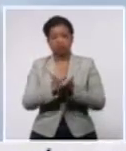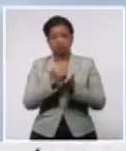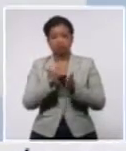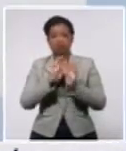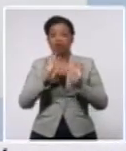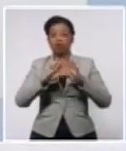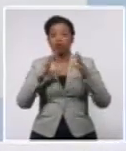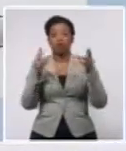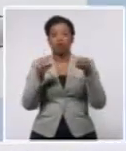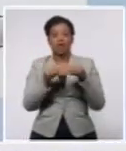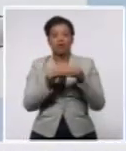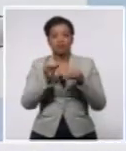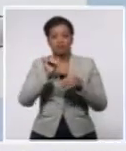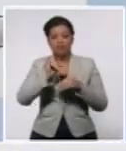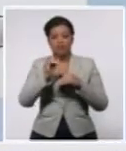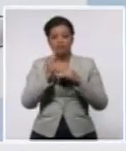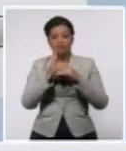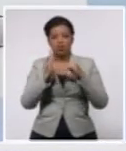Yesterday,